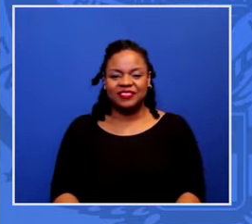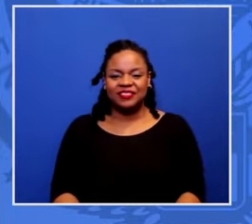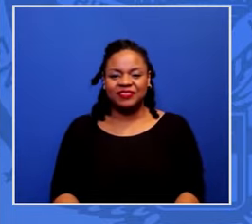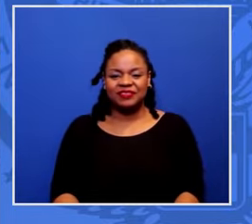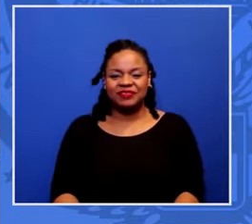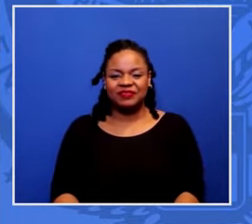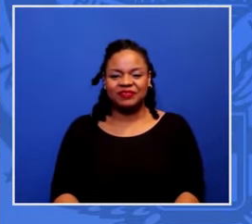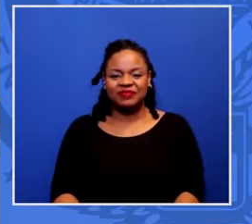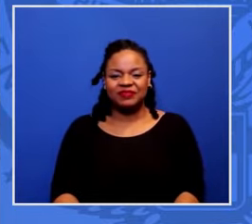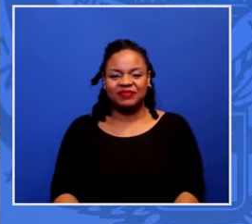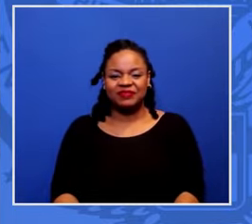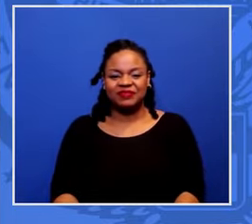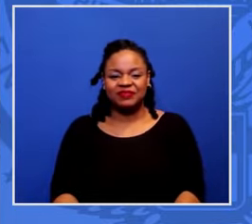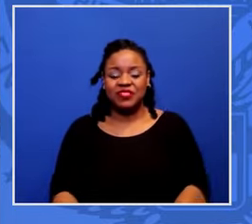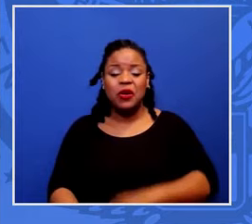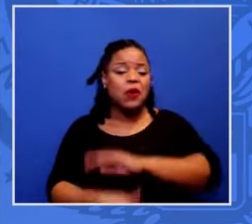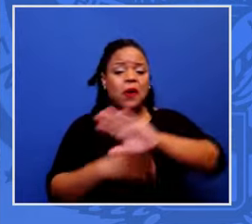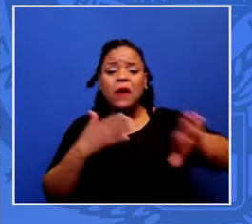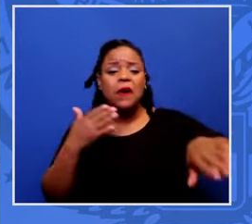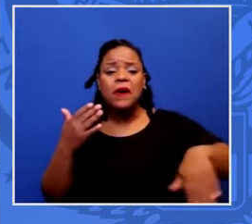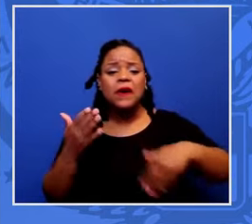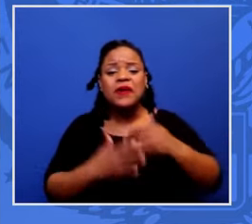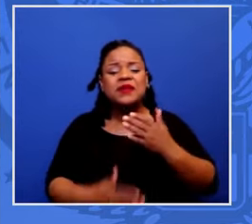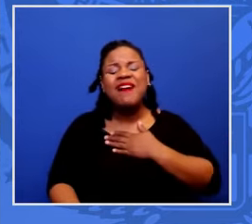colors. All my favorite